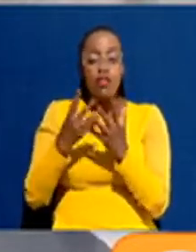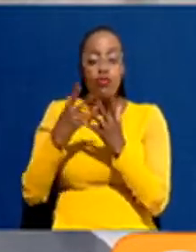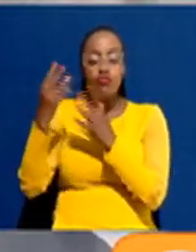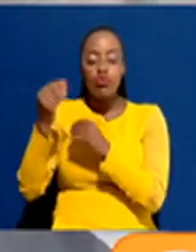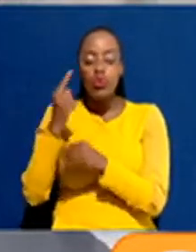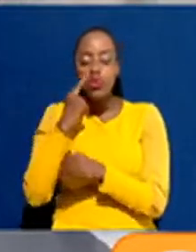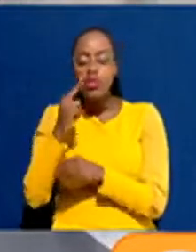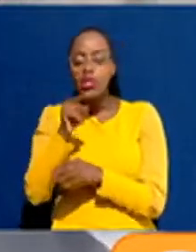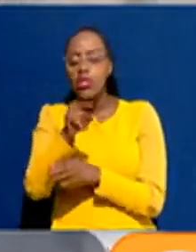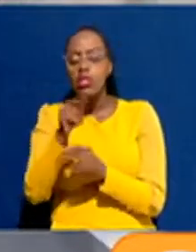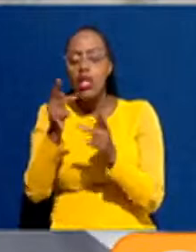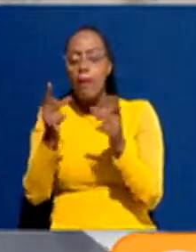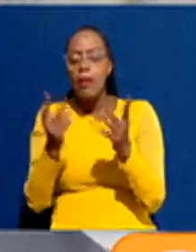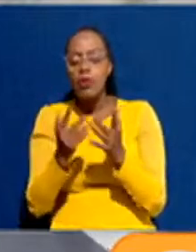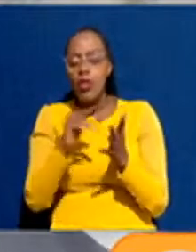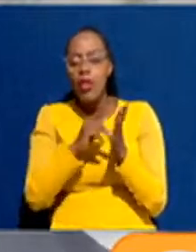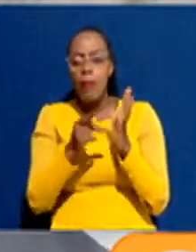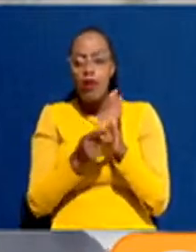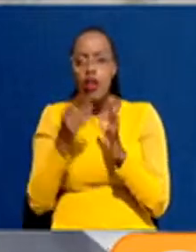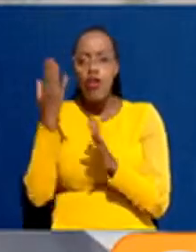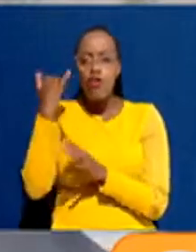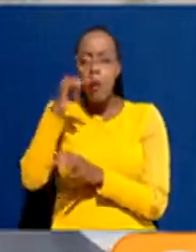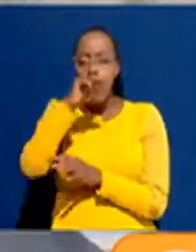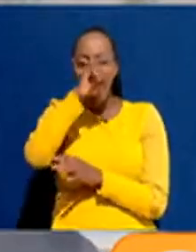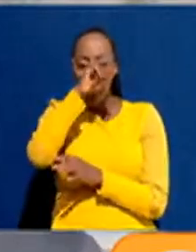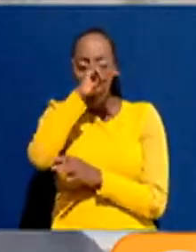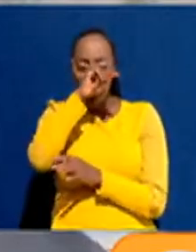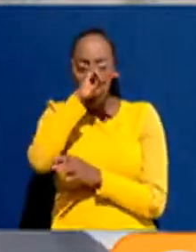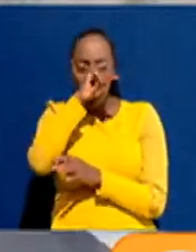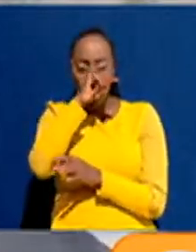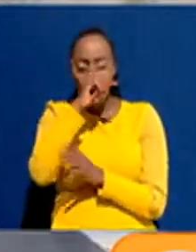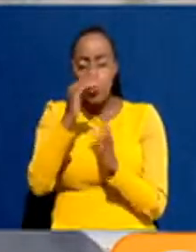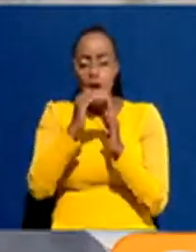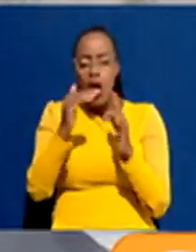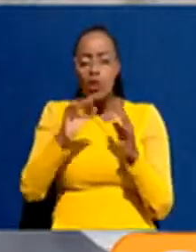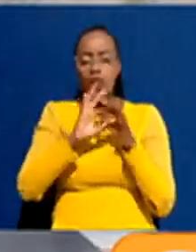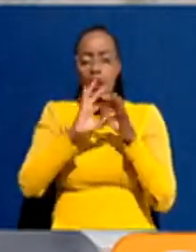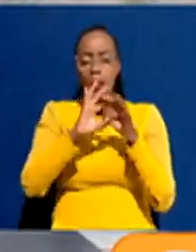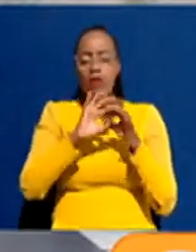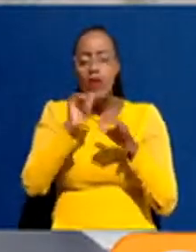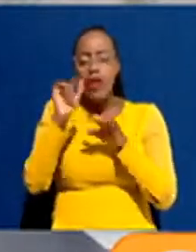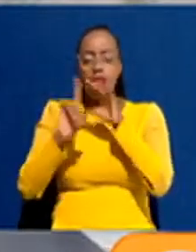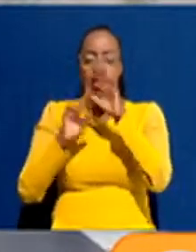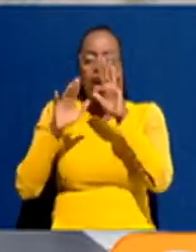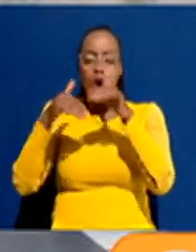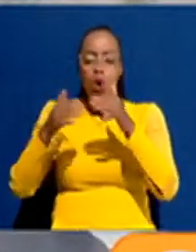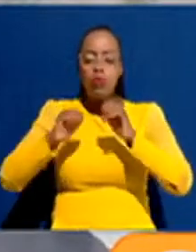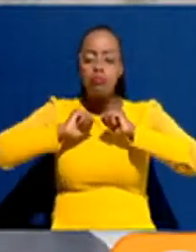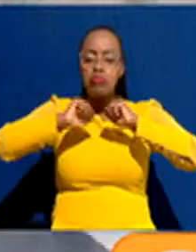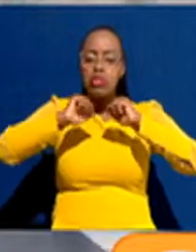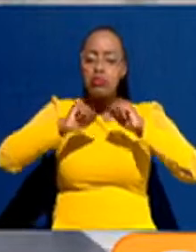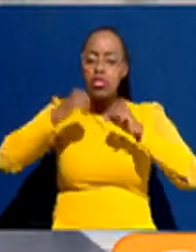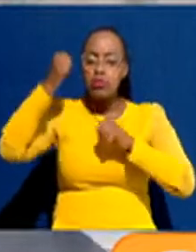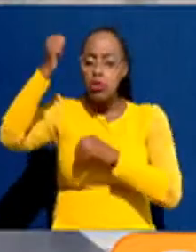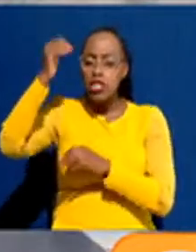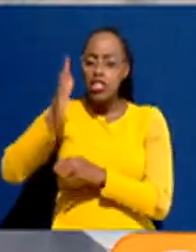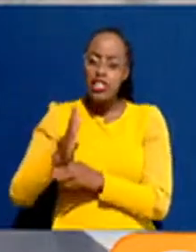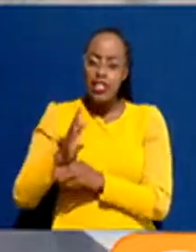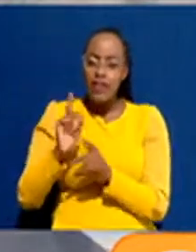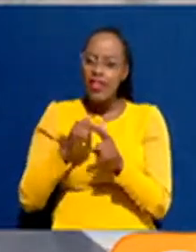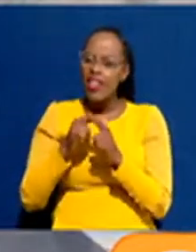scheme and the former Mzungu house belongs to a minister or another leading politician of the days. And you